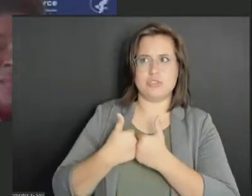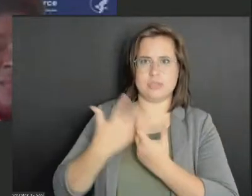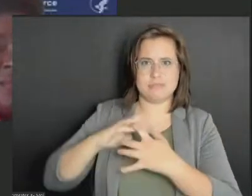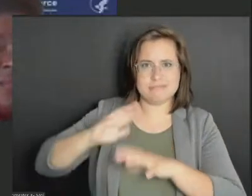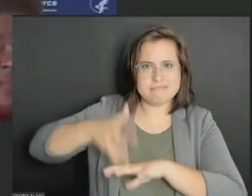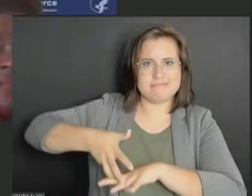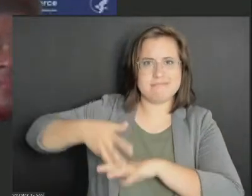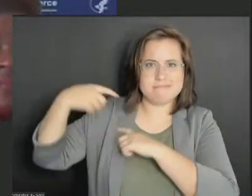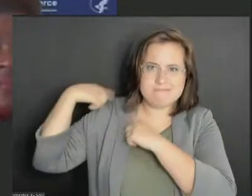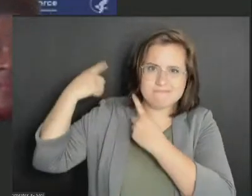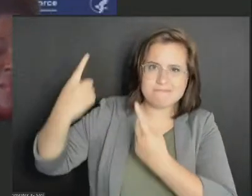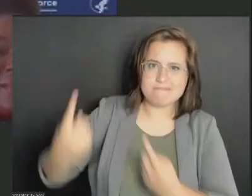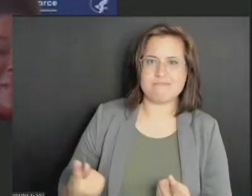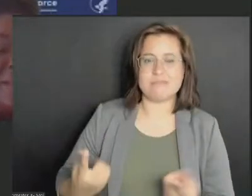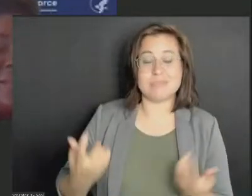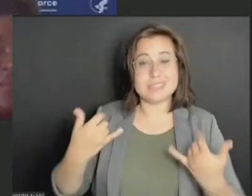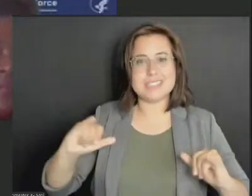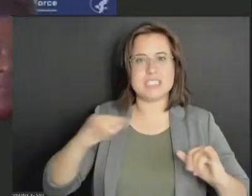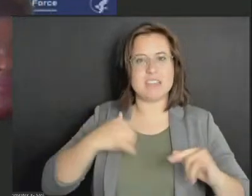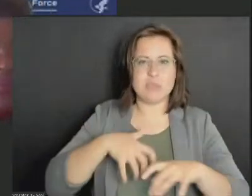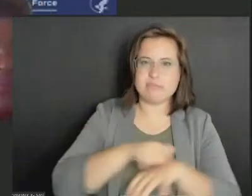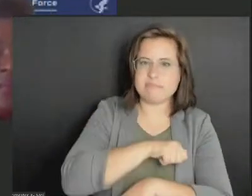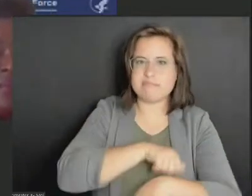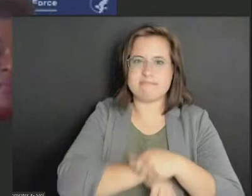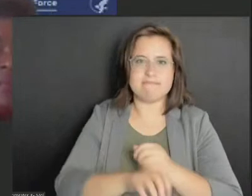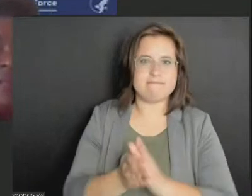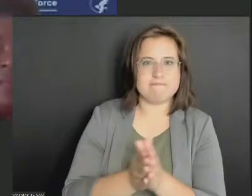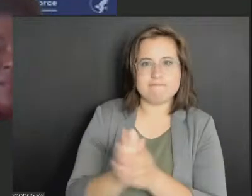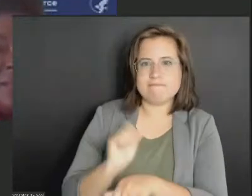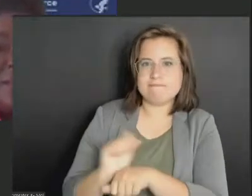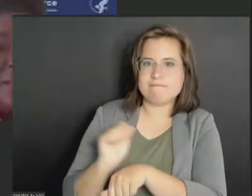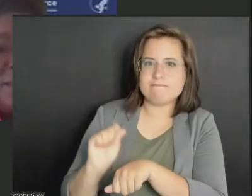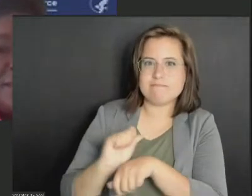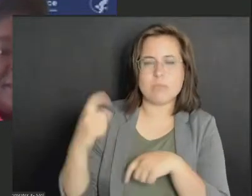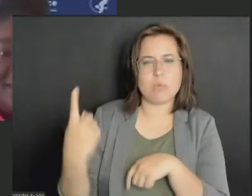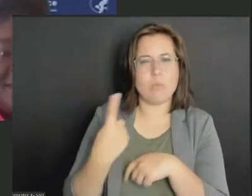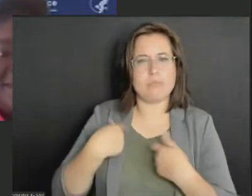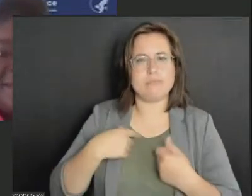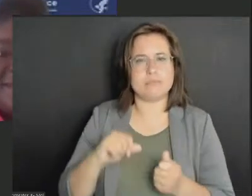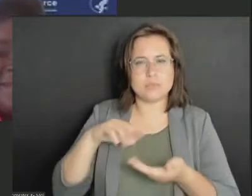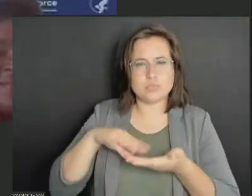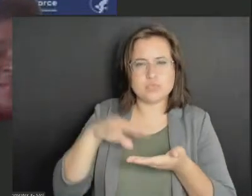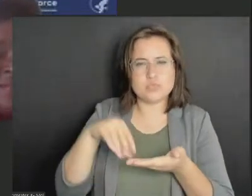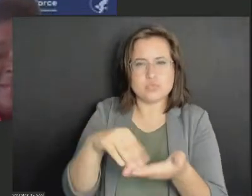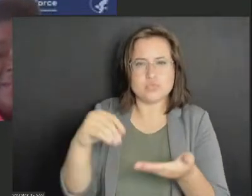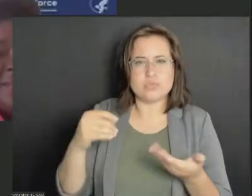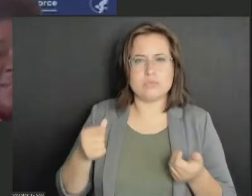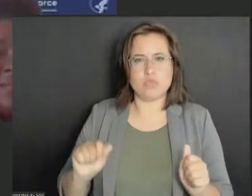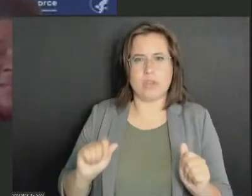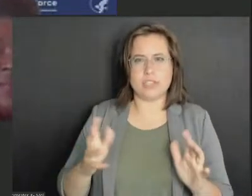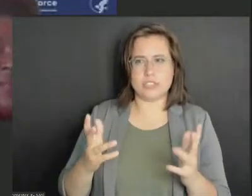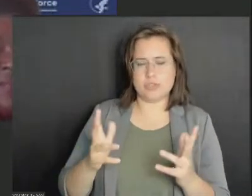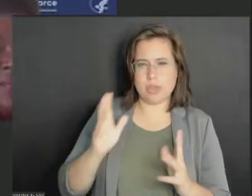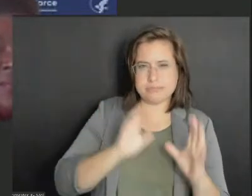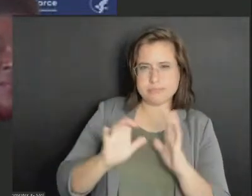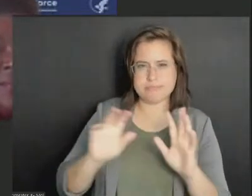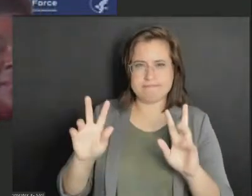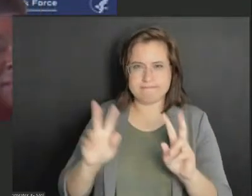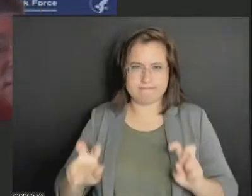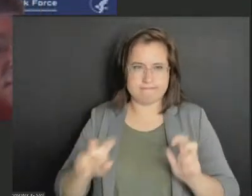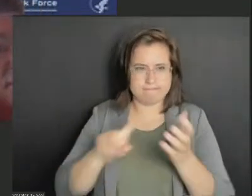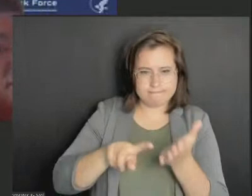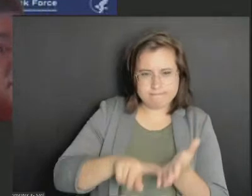we still took that on, and we still are constantly trying to learn and find new ideas, listen